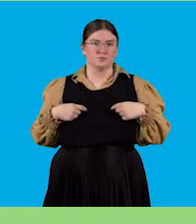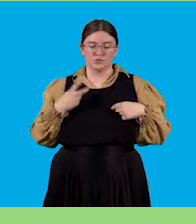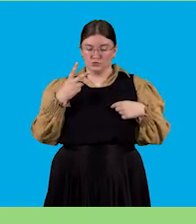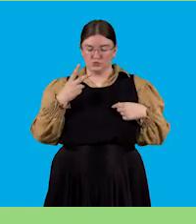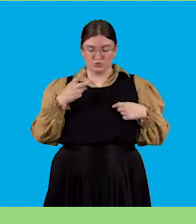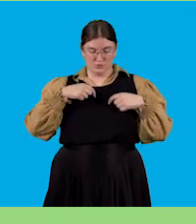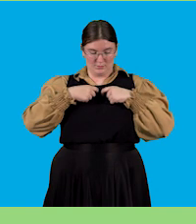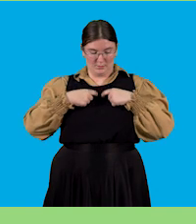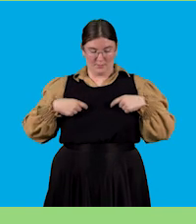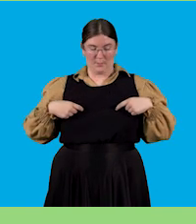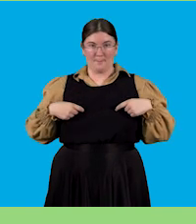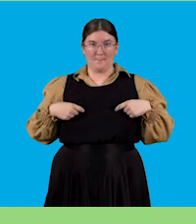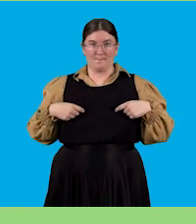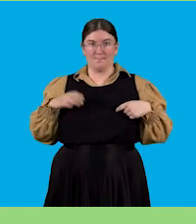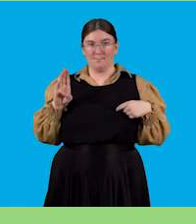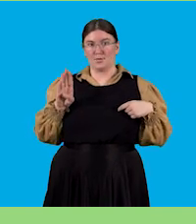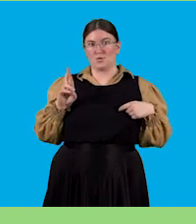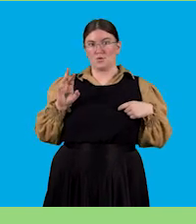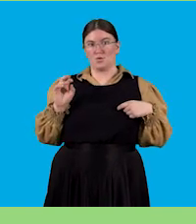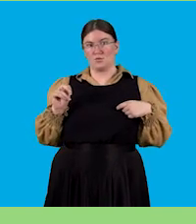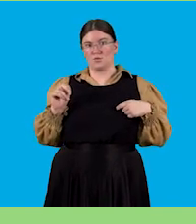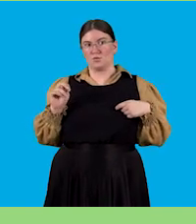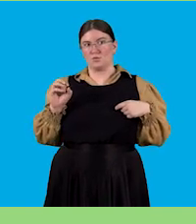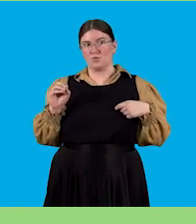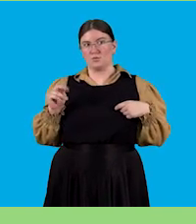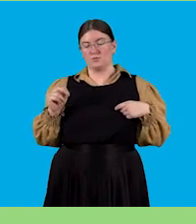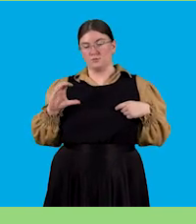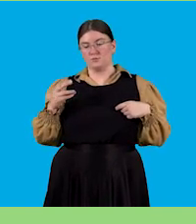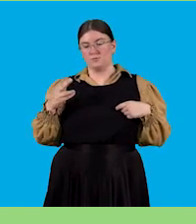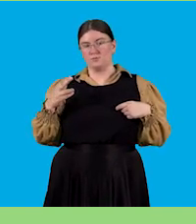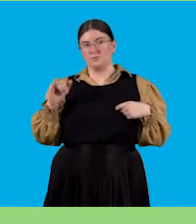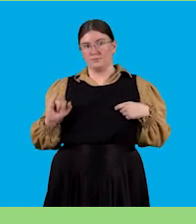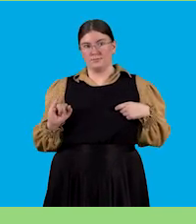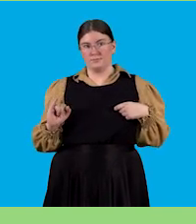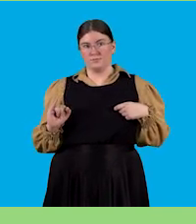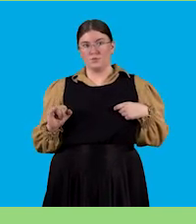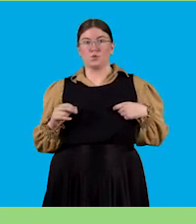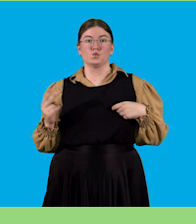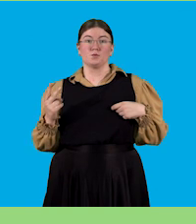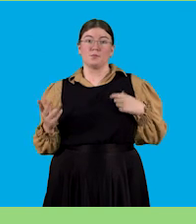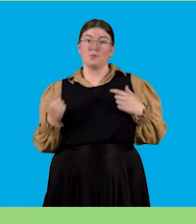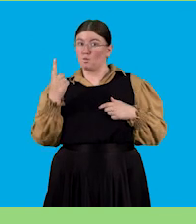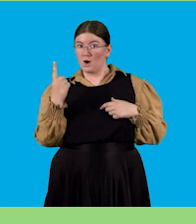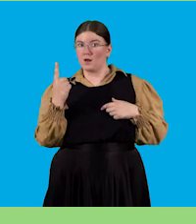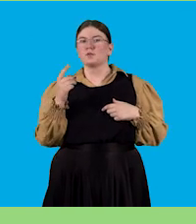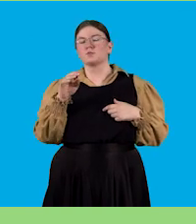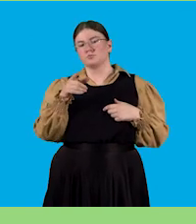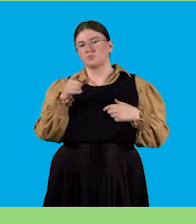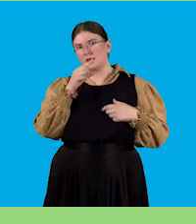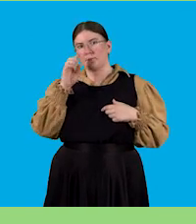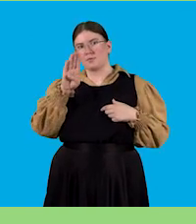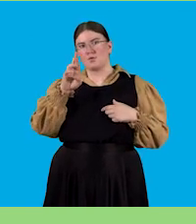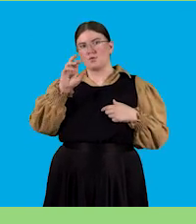will split into two bronchi. We also call it bronchus if it is